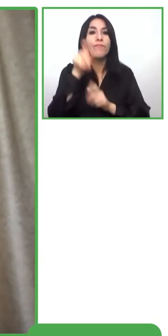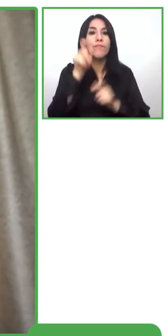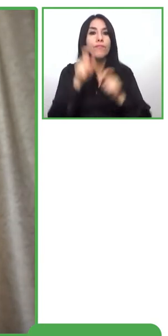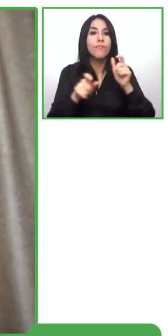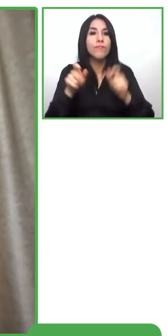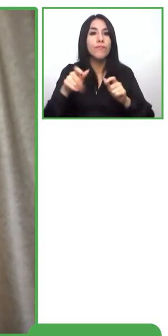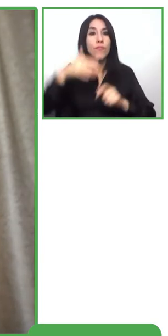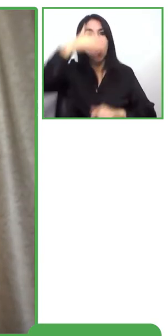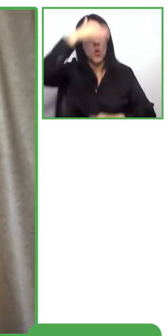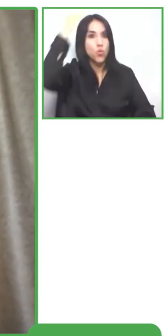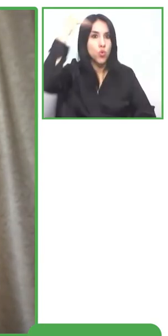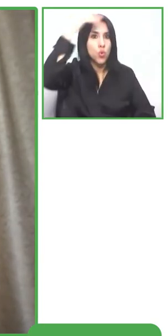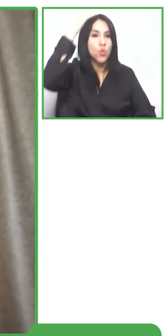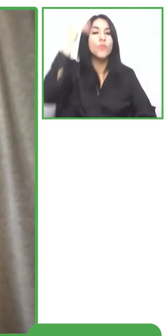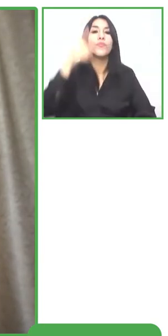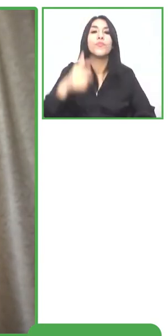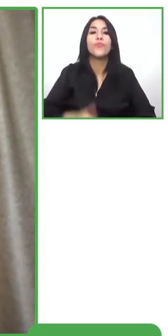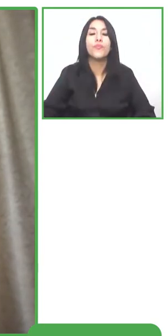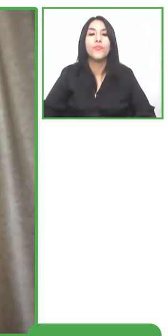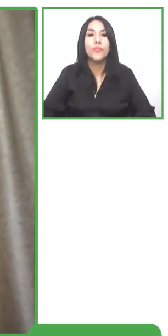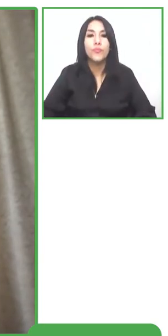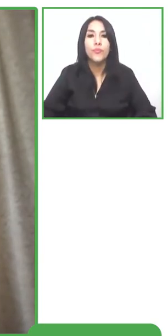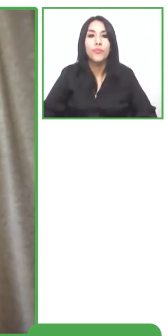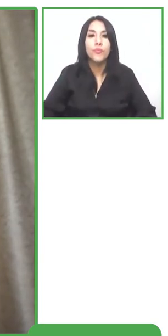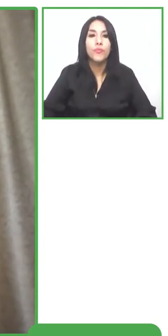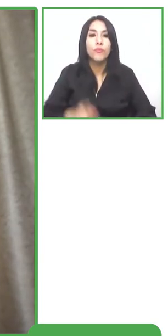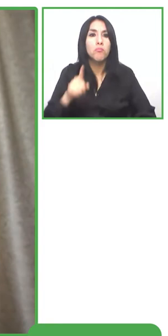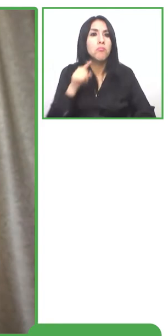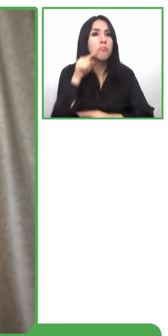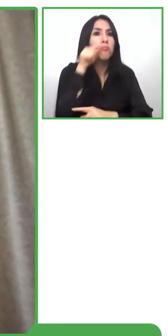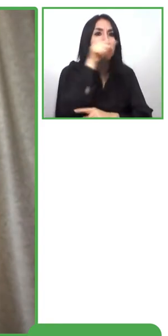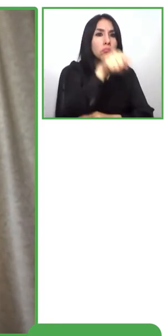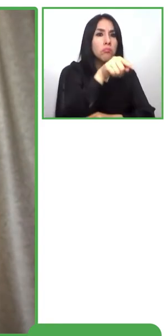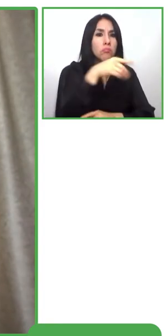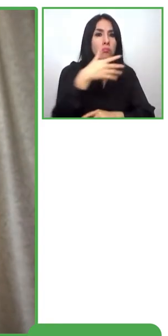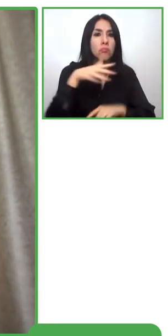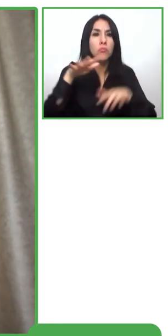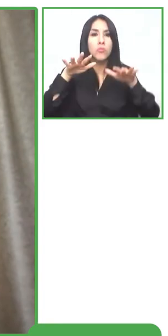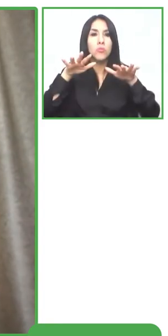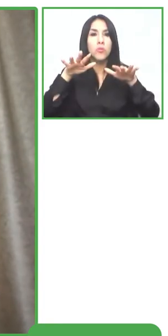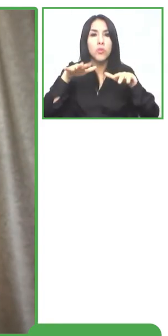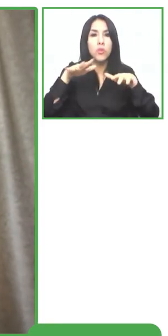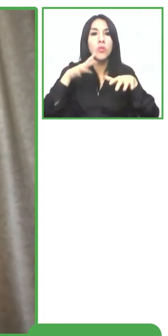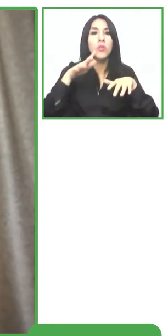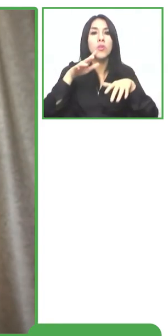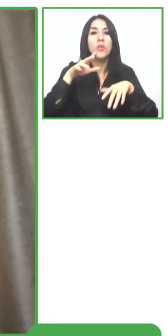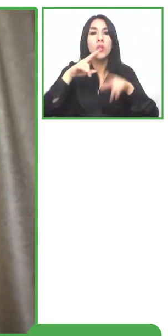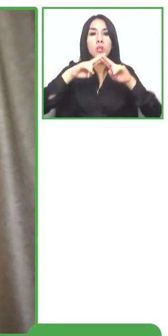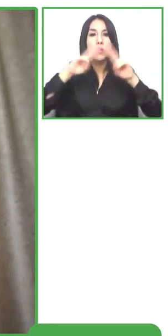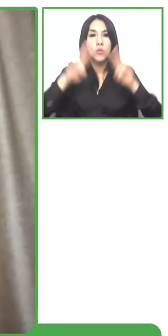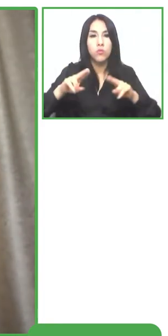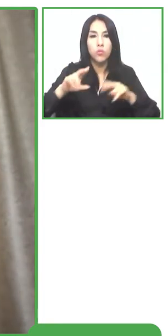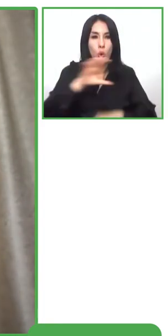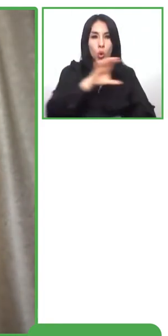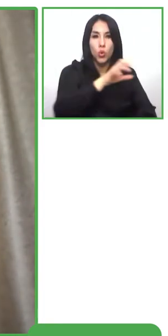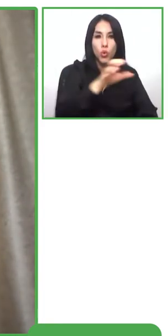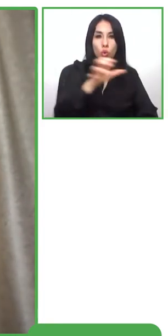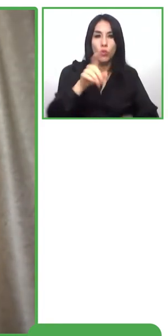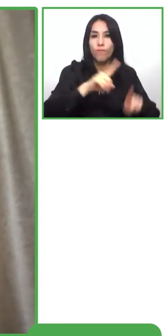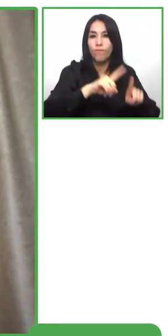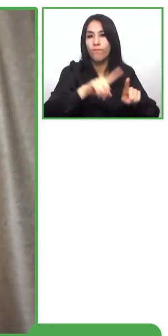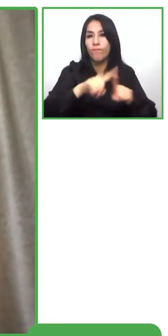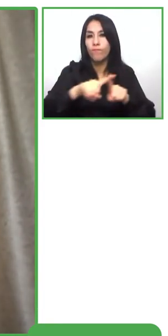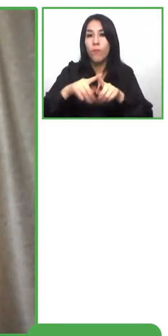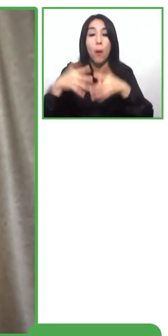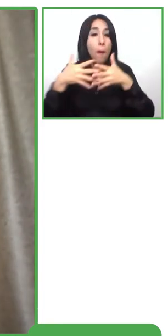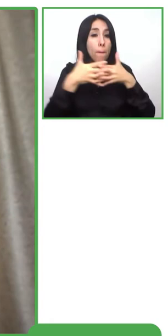several national and international conferences on matters related to disabilities in several countries around the world, such as the United States,